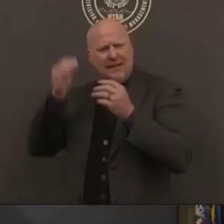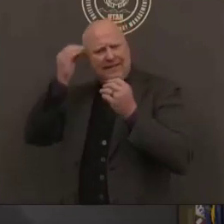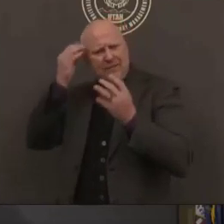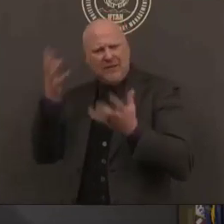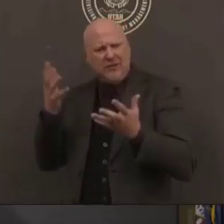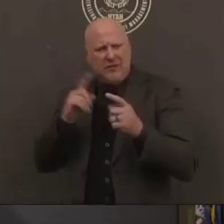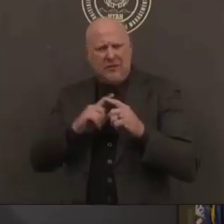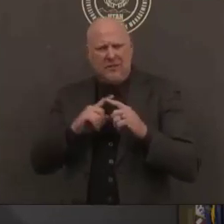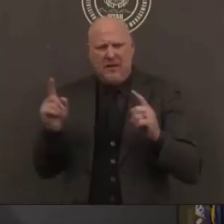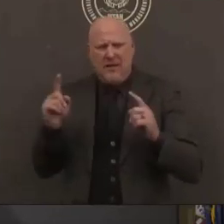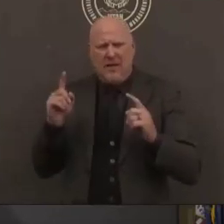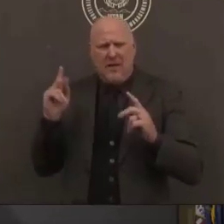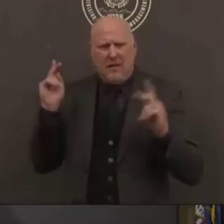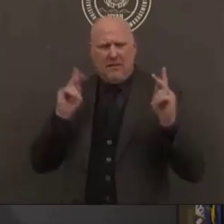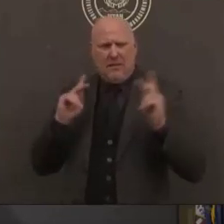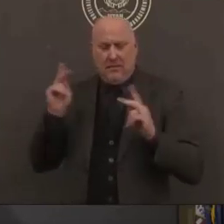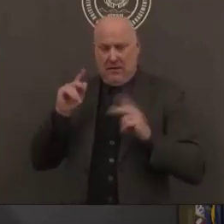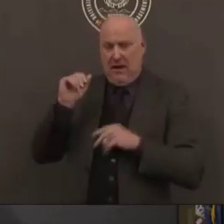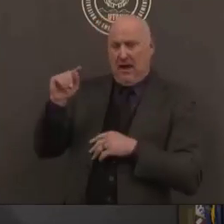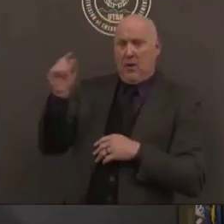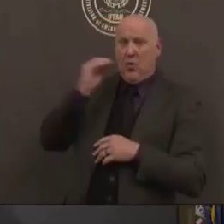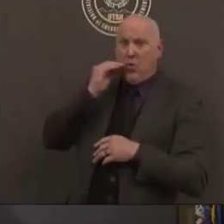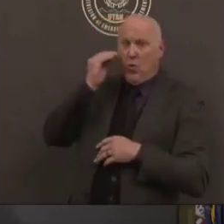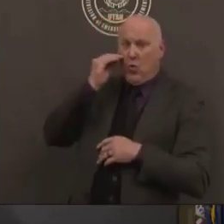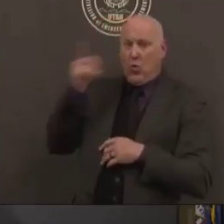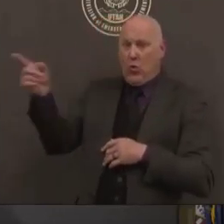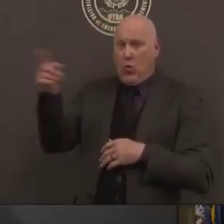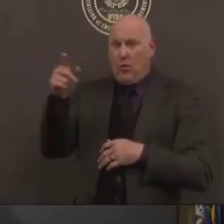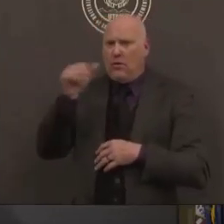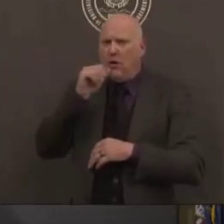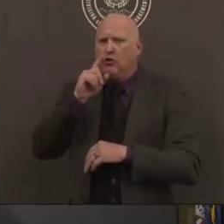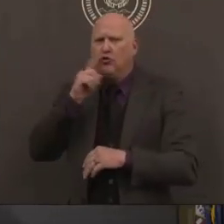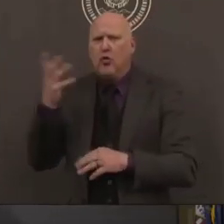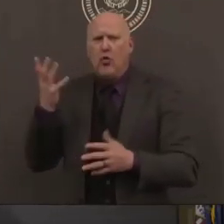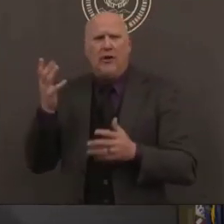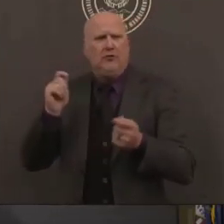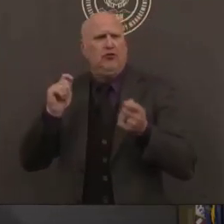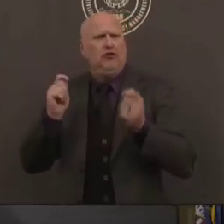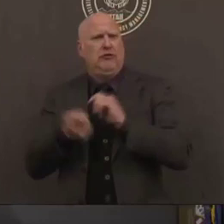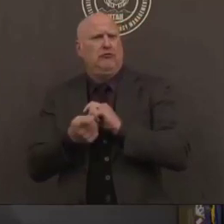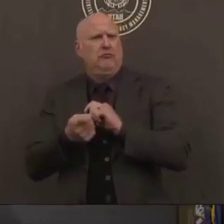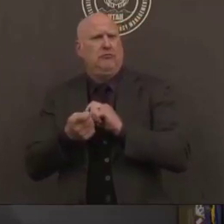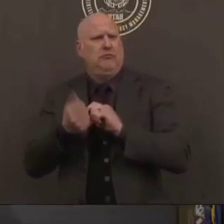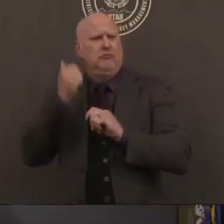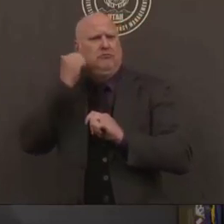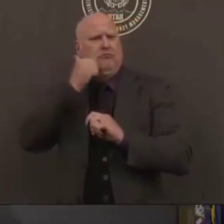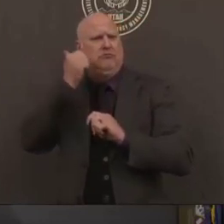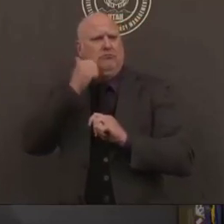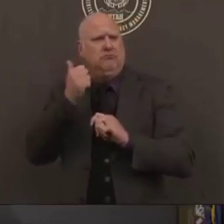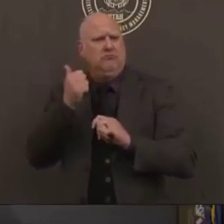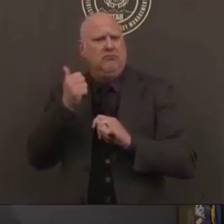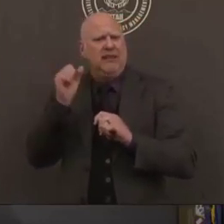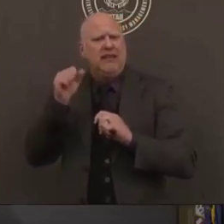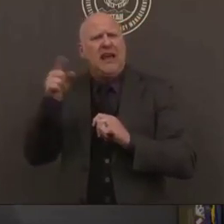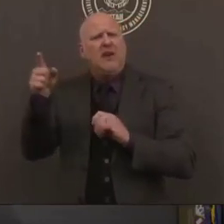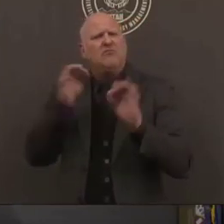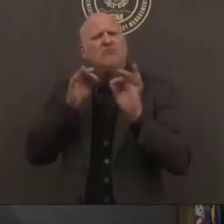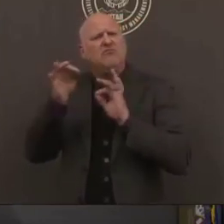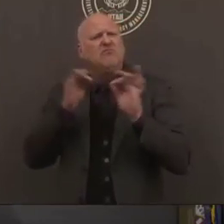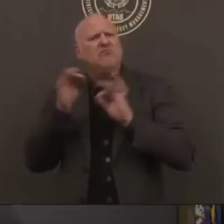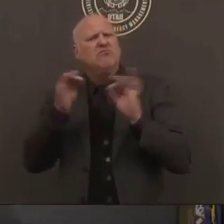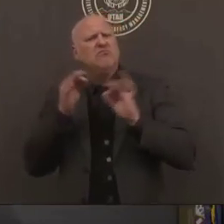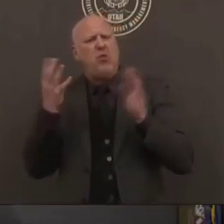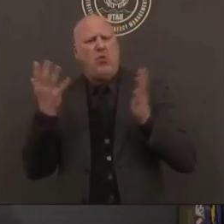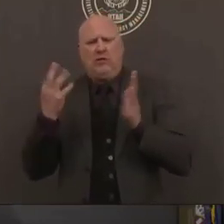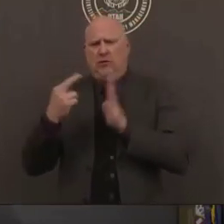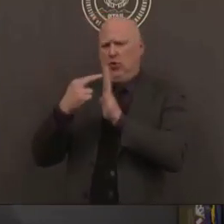that changes day to day. Can you clarify one more time what the rules are leaving and coming into the state of Utah as it relates to borders,